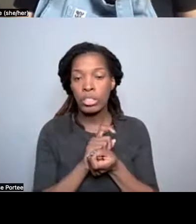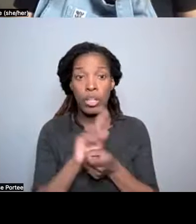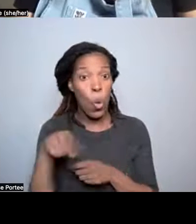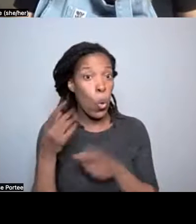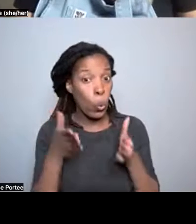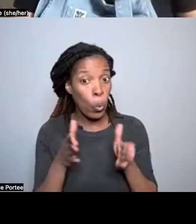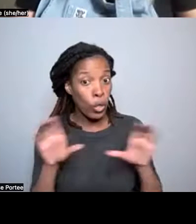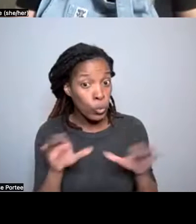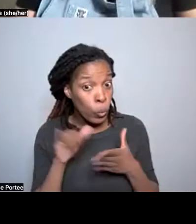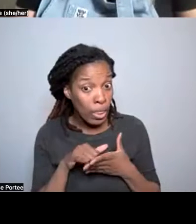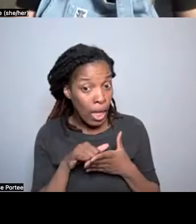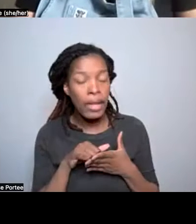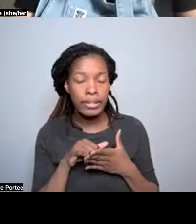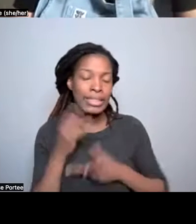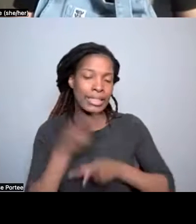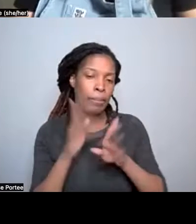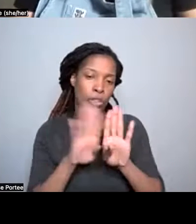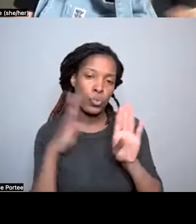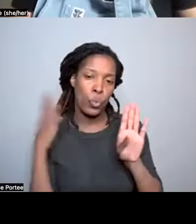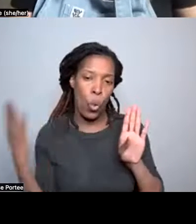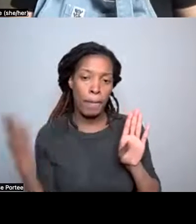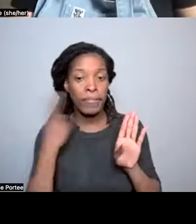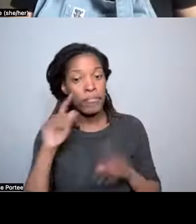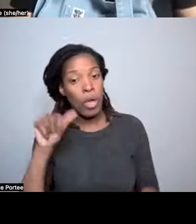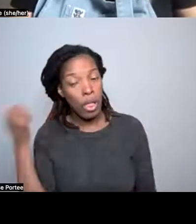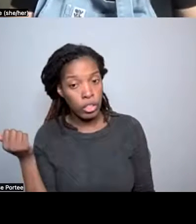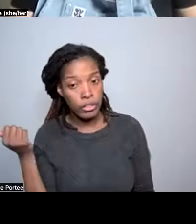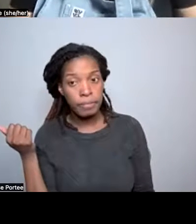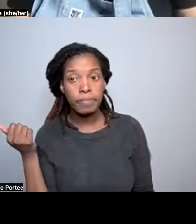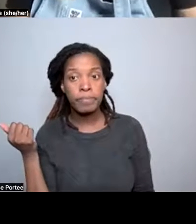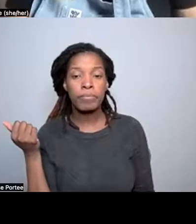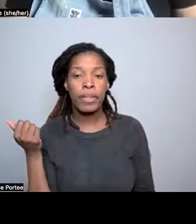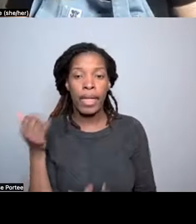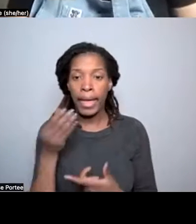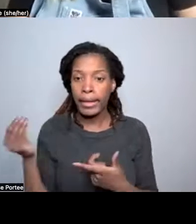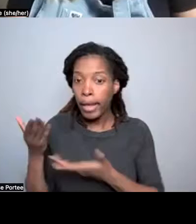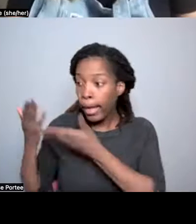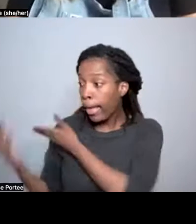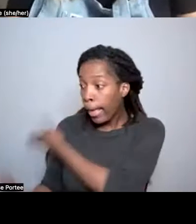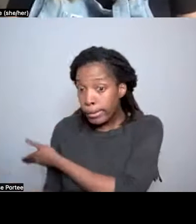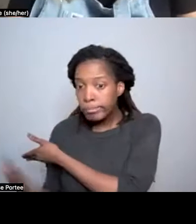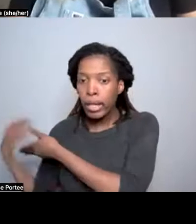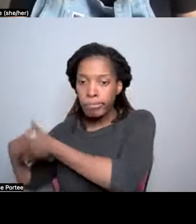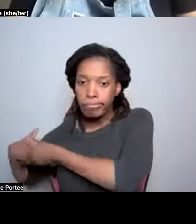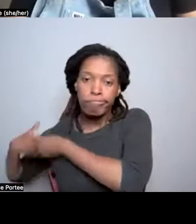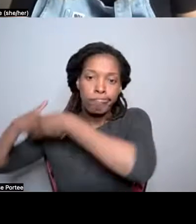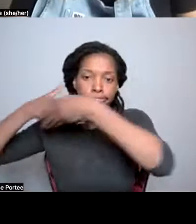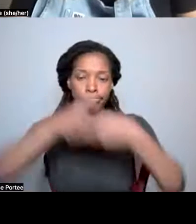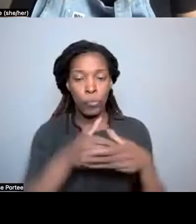by keeping that door open for others and holding our hand out and bringing people along with us.